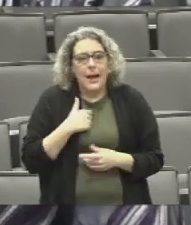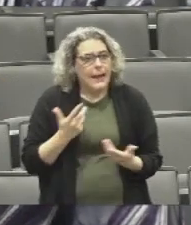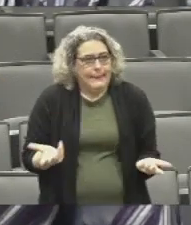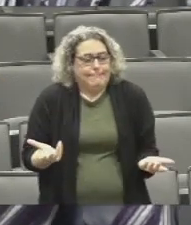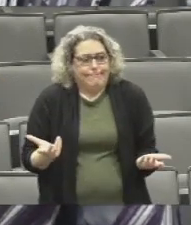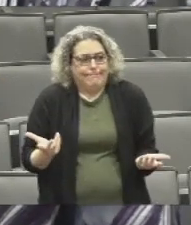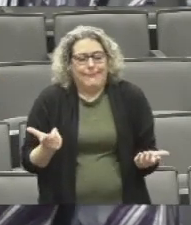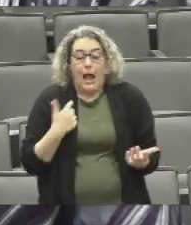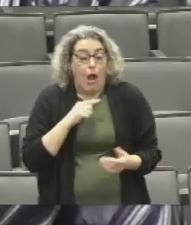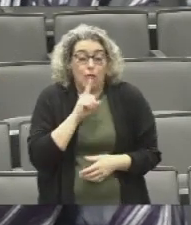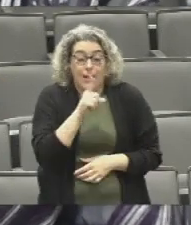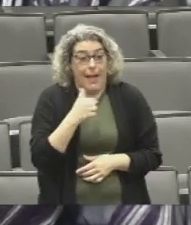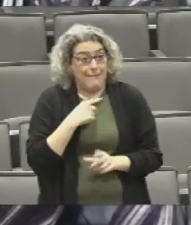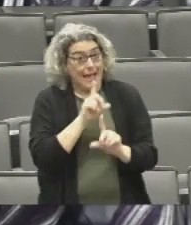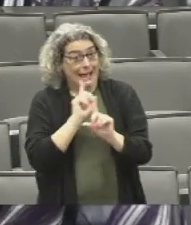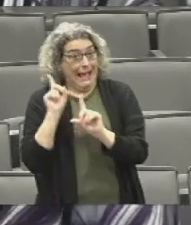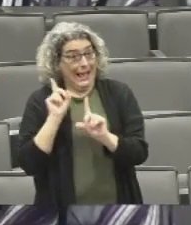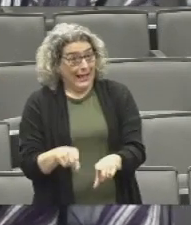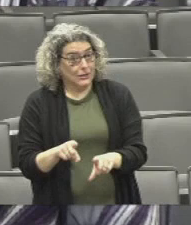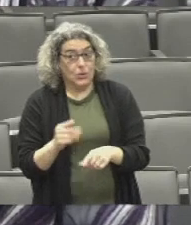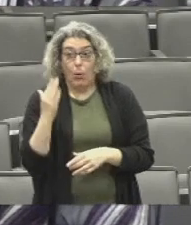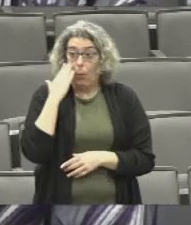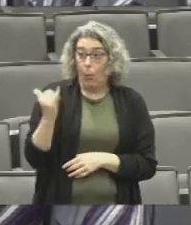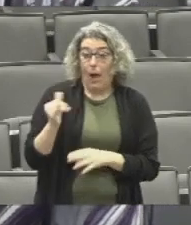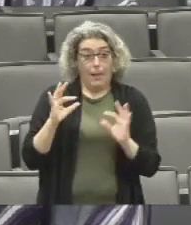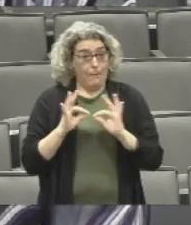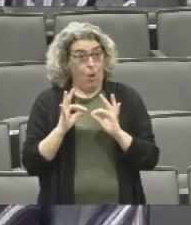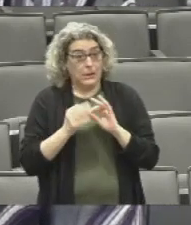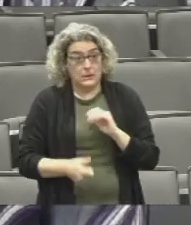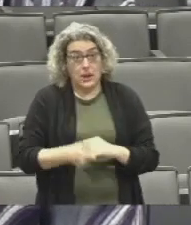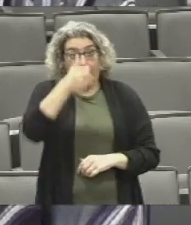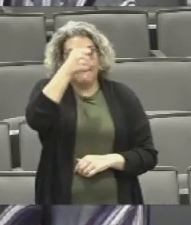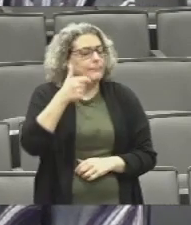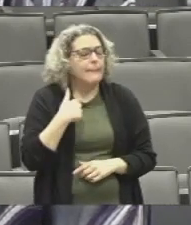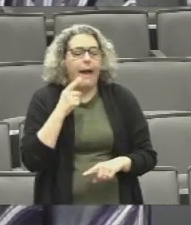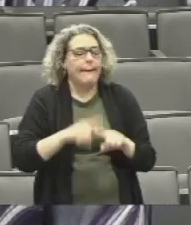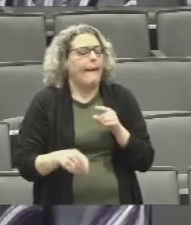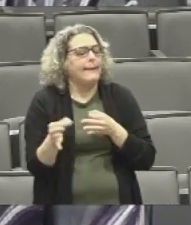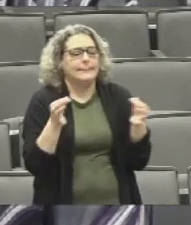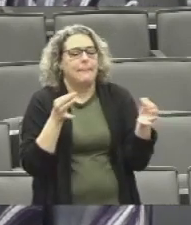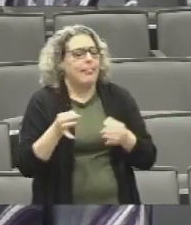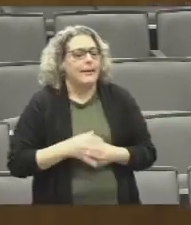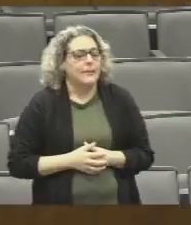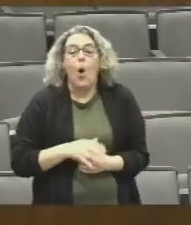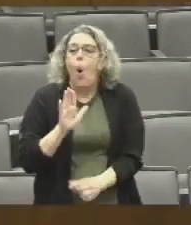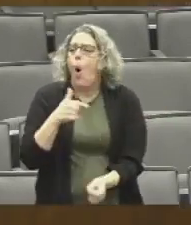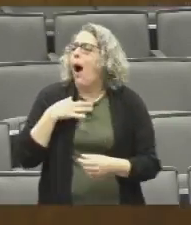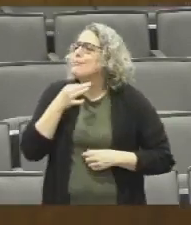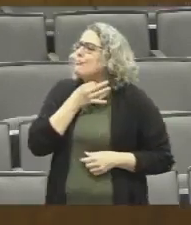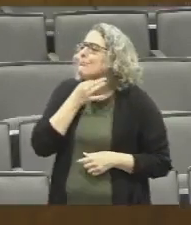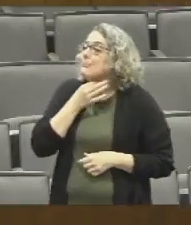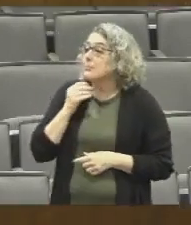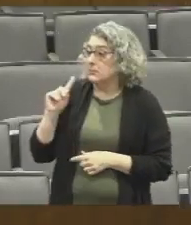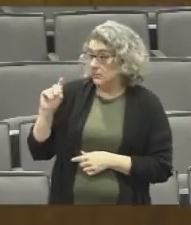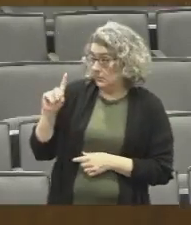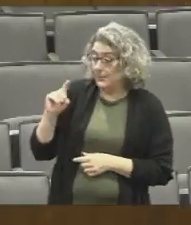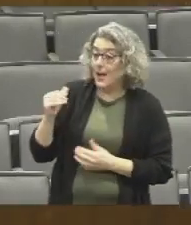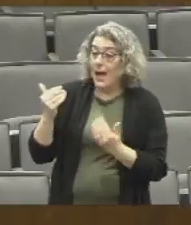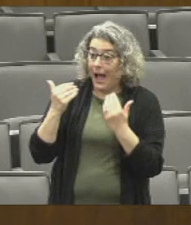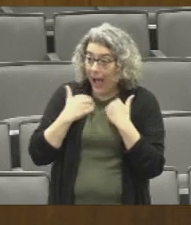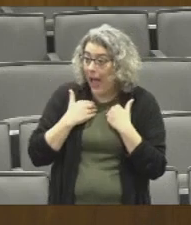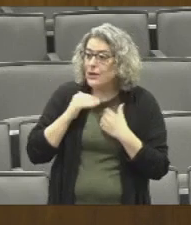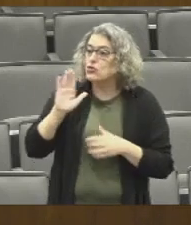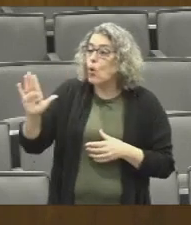explain, Commissioner Rogers, why prices are going up in that industry. No, I'm just wondering if that call with the governor, if it's expanded to that